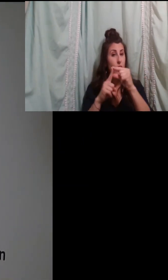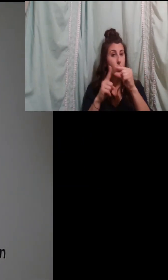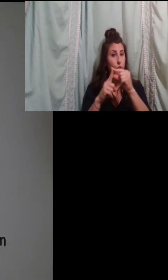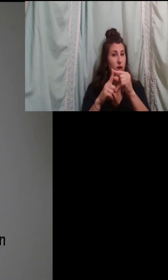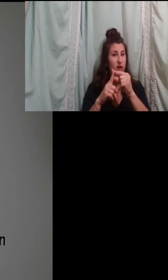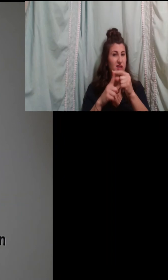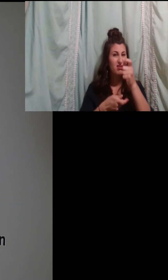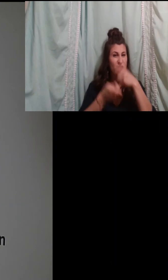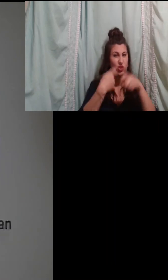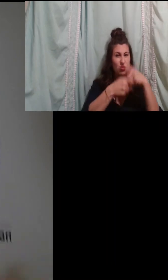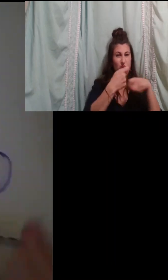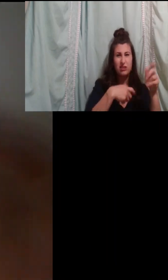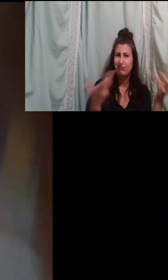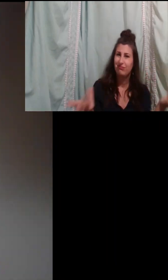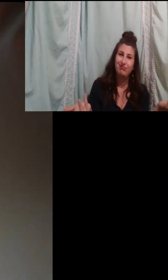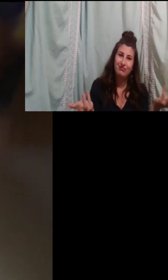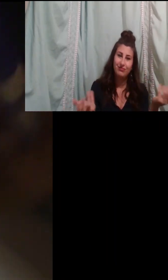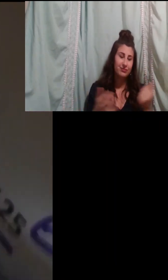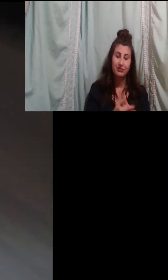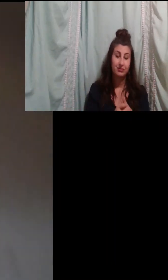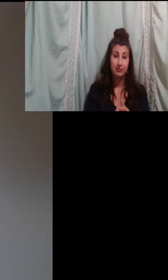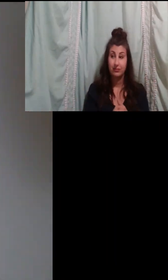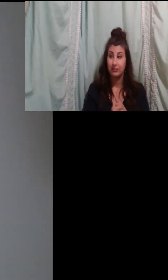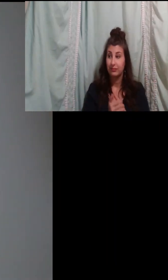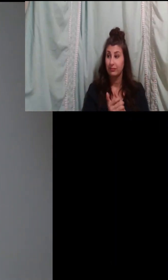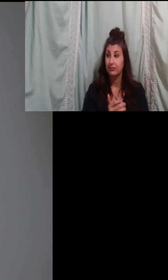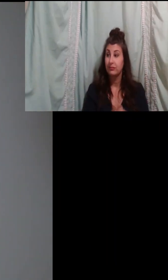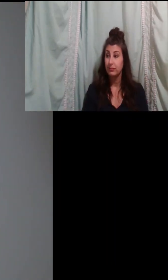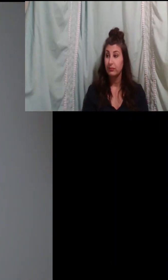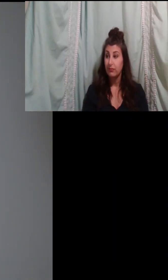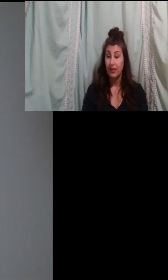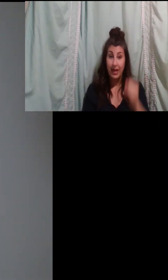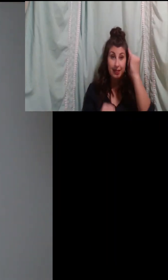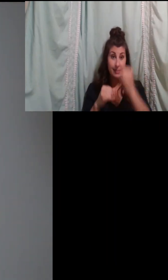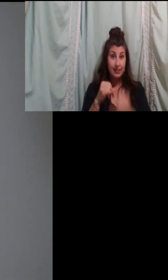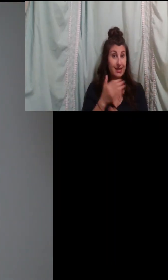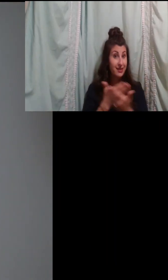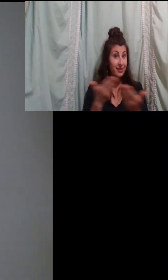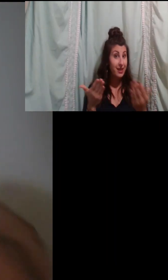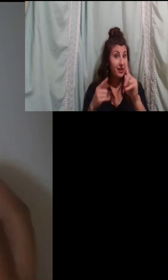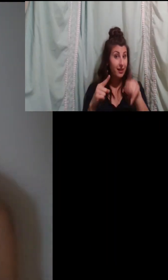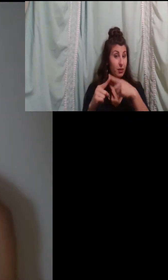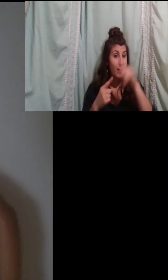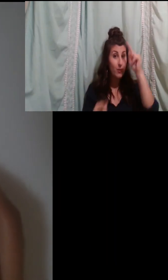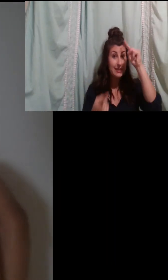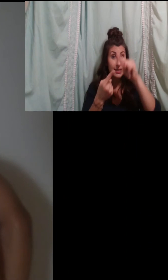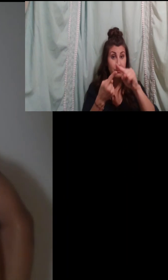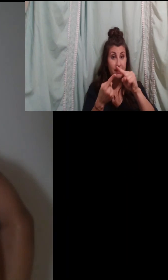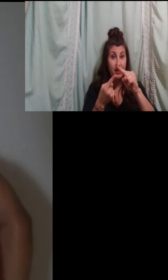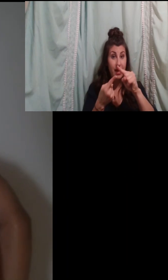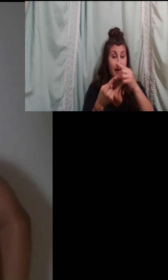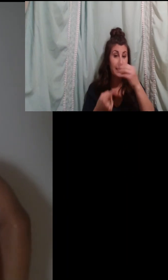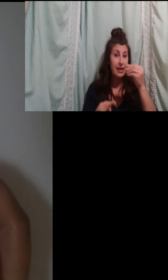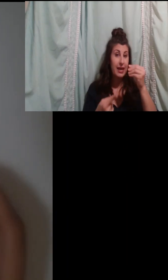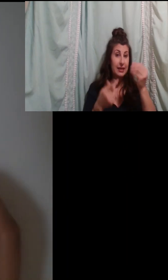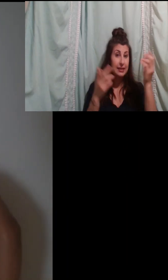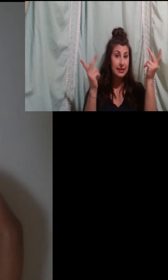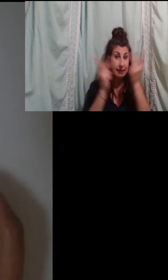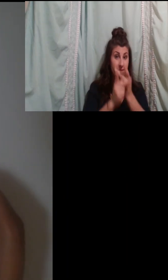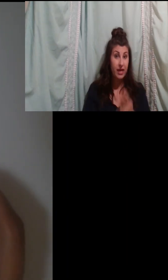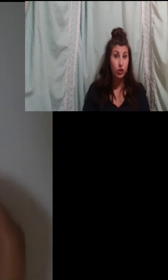are used interchangeably. Okay, and last thing about simplifying